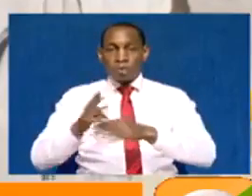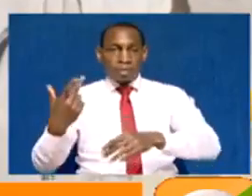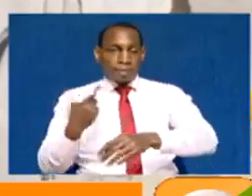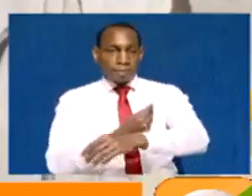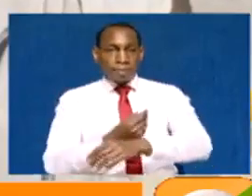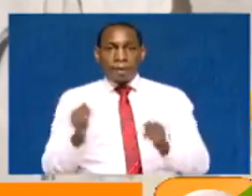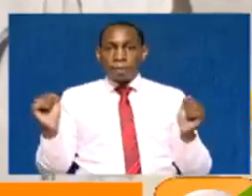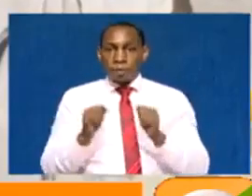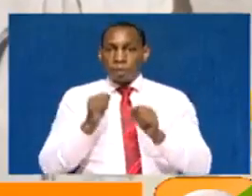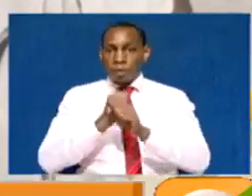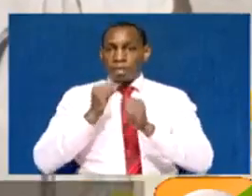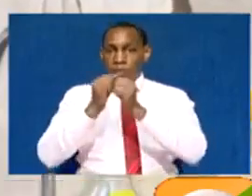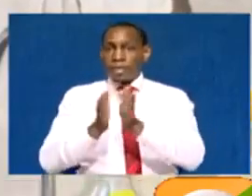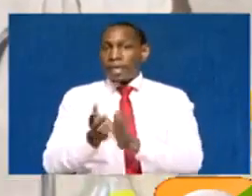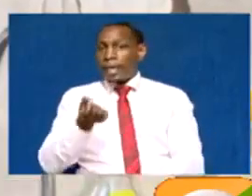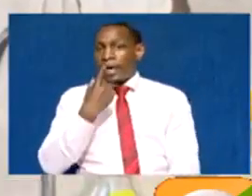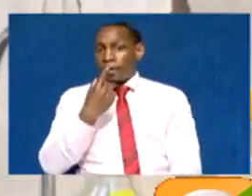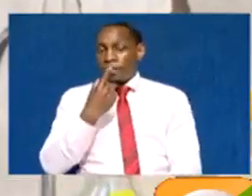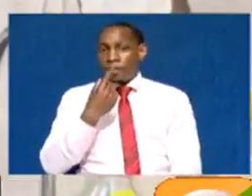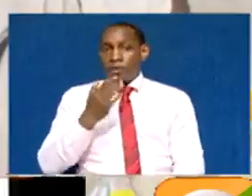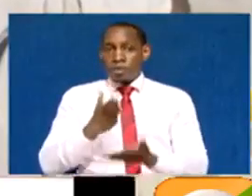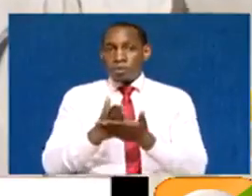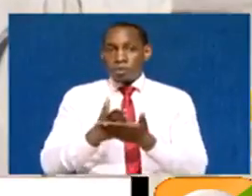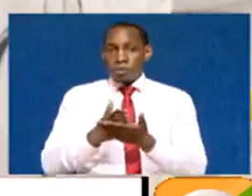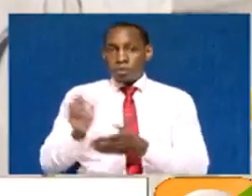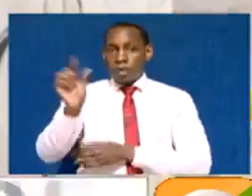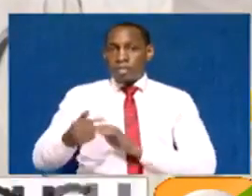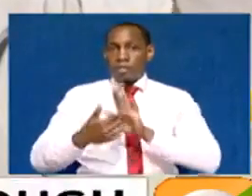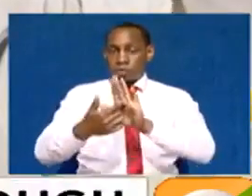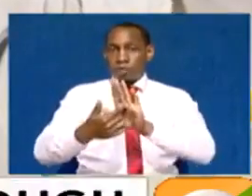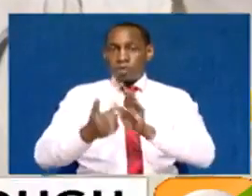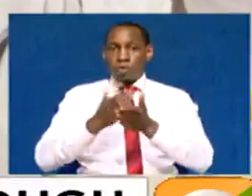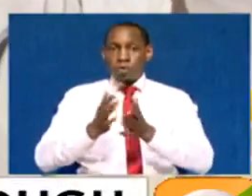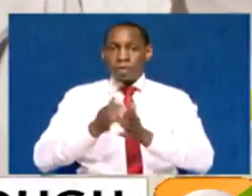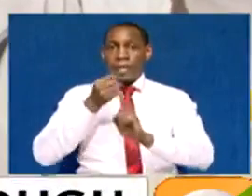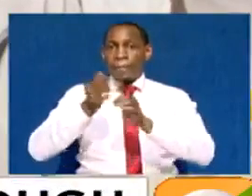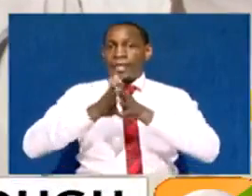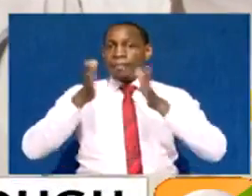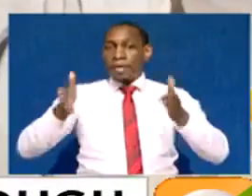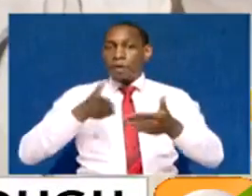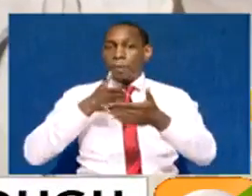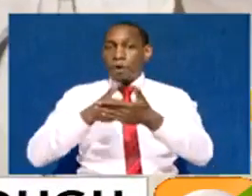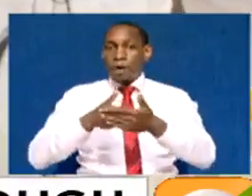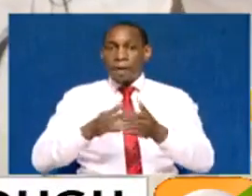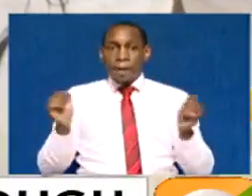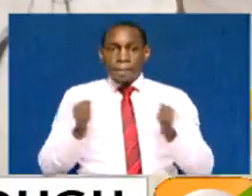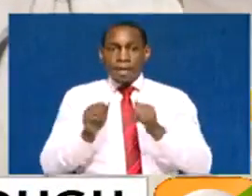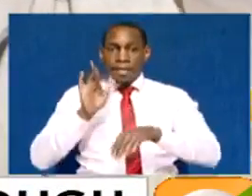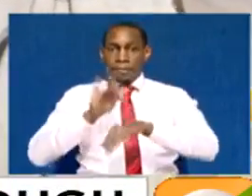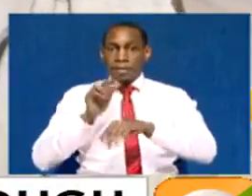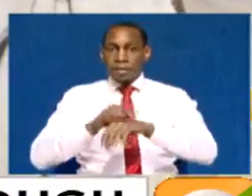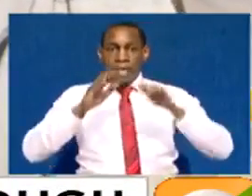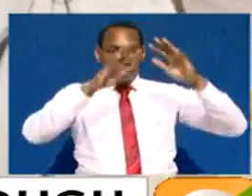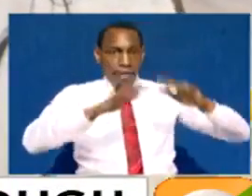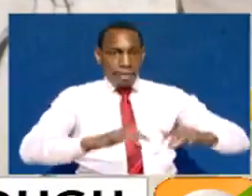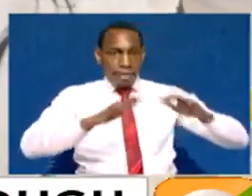vaccine in conjunction with the drugs in the Sahelian region showed quite a big impact in preventing malaria infection during the